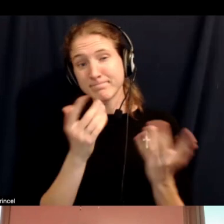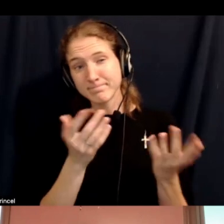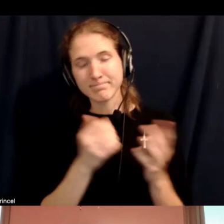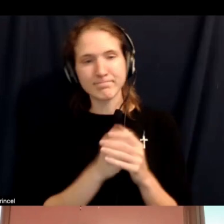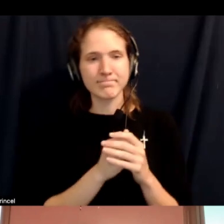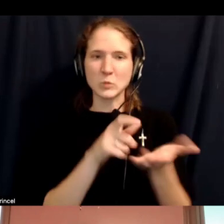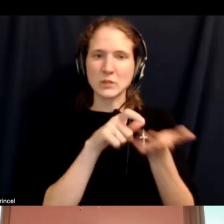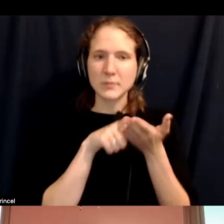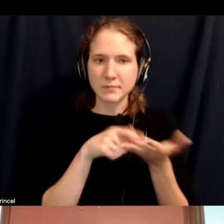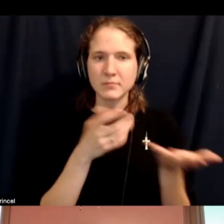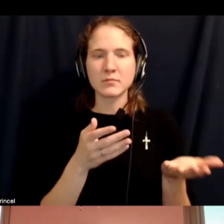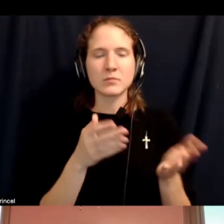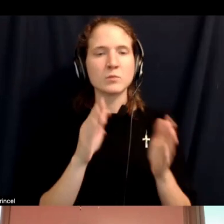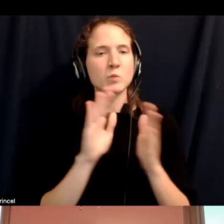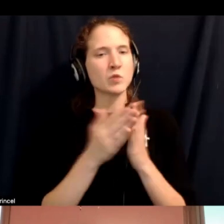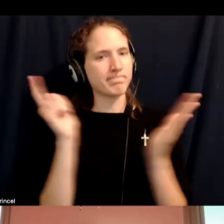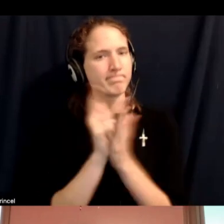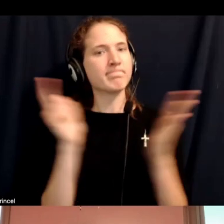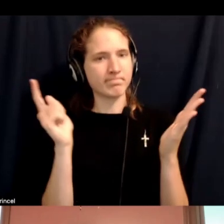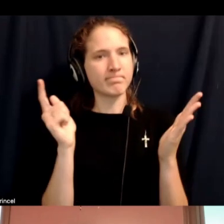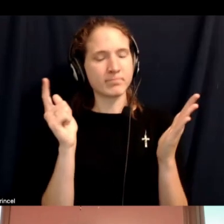So yeah, I mean, book banning.